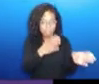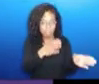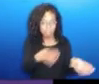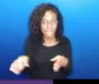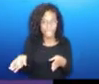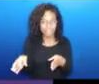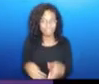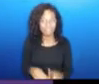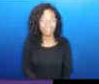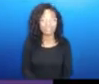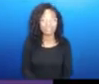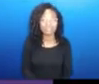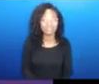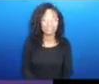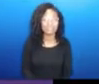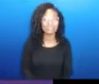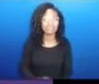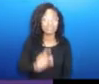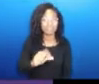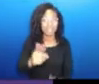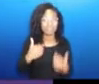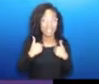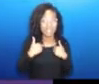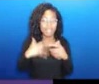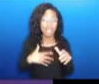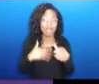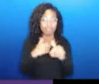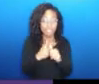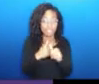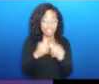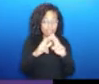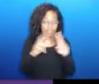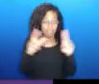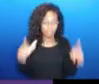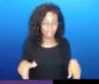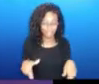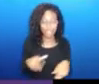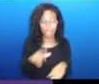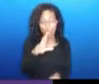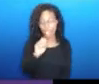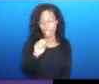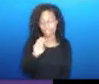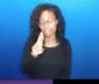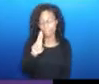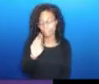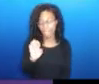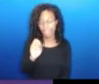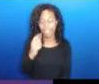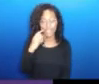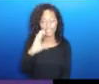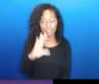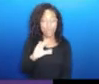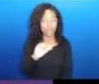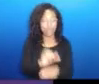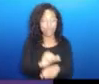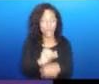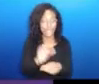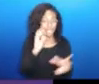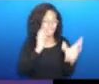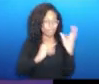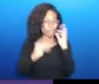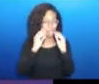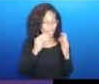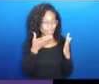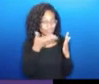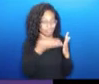You must have an updated resume that's prepared towards your work experience. Remember,